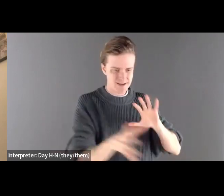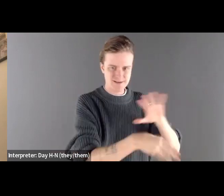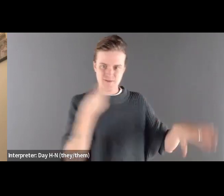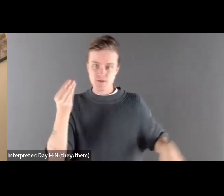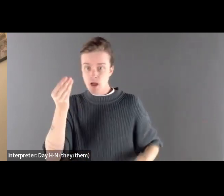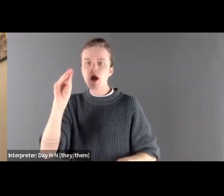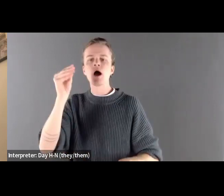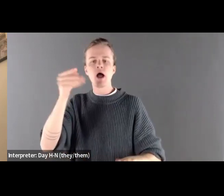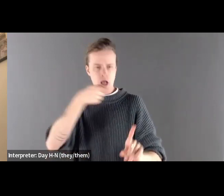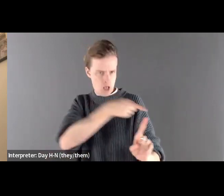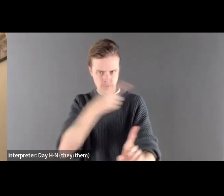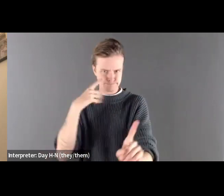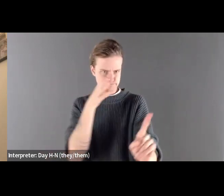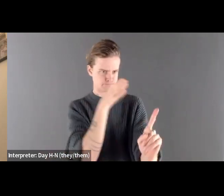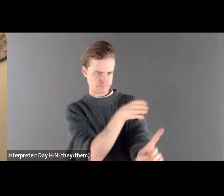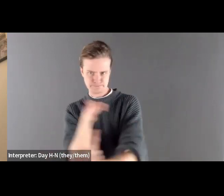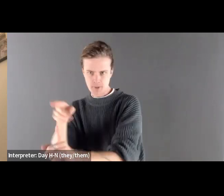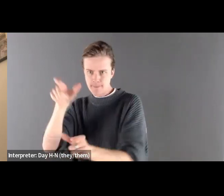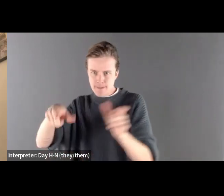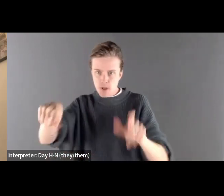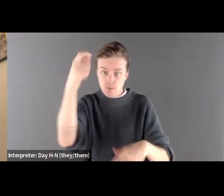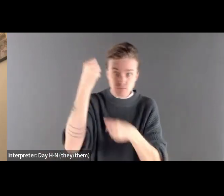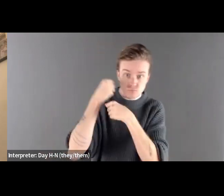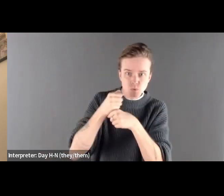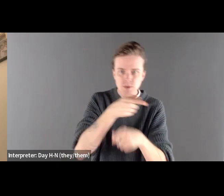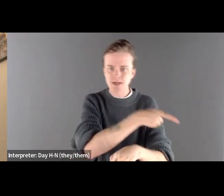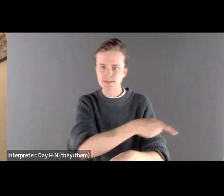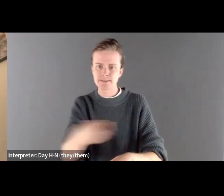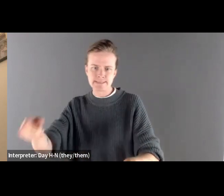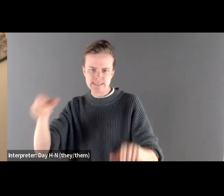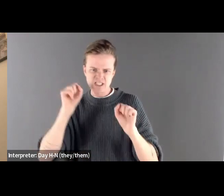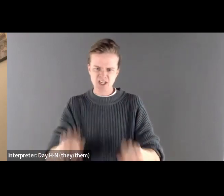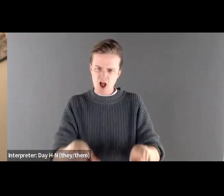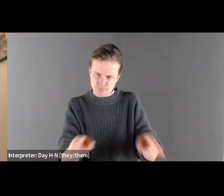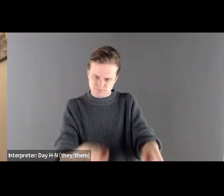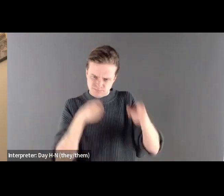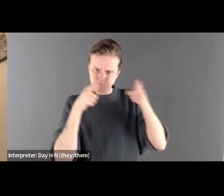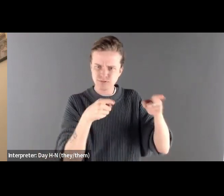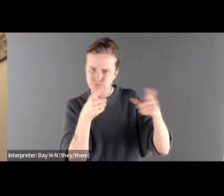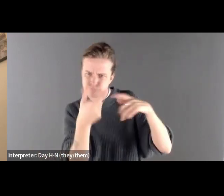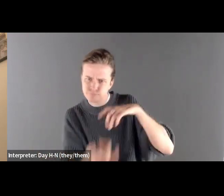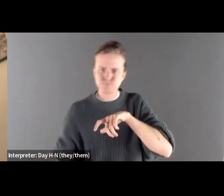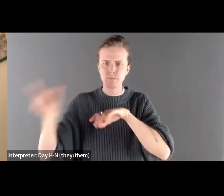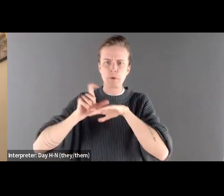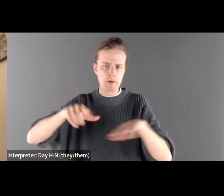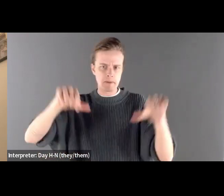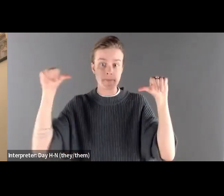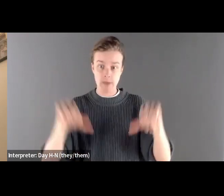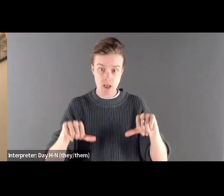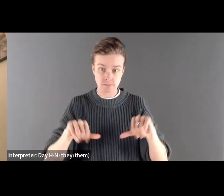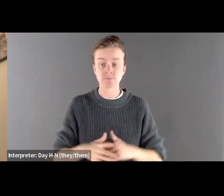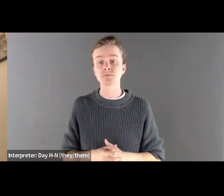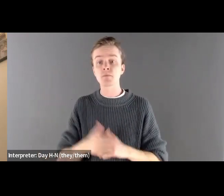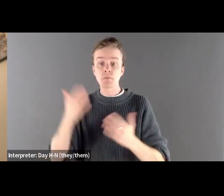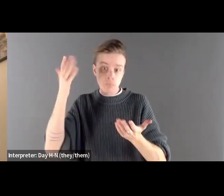in often unwarranted and potentially unlawful ways, and to really hold them to account